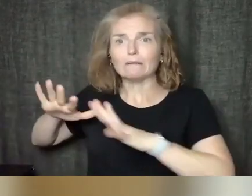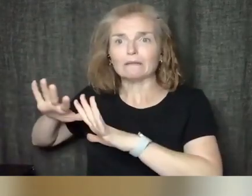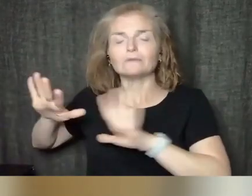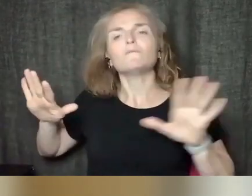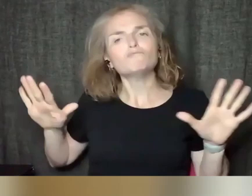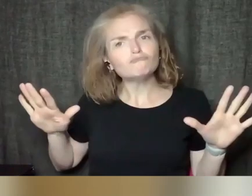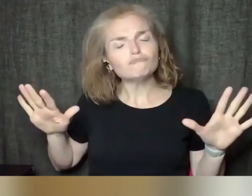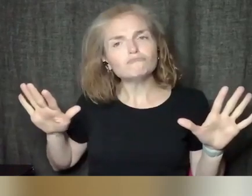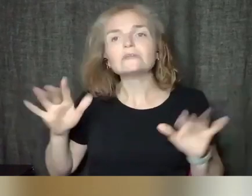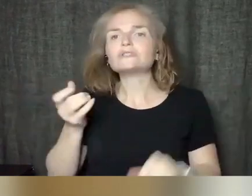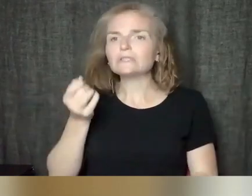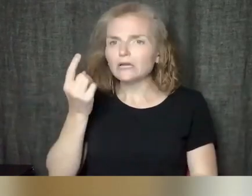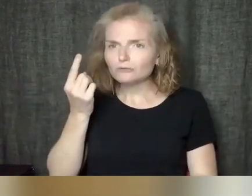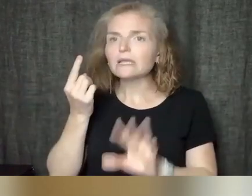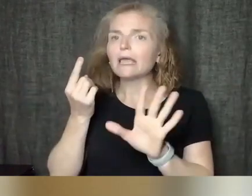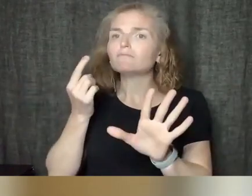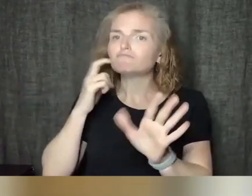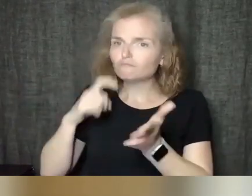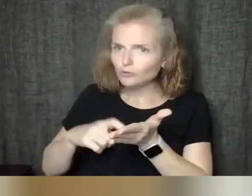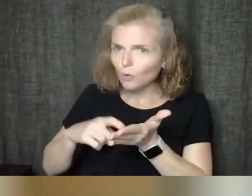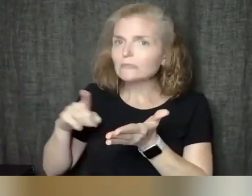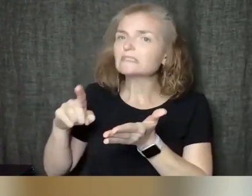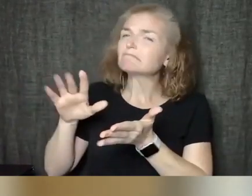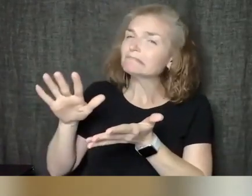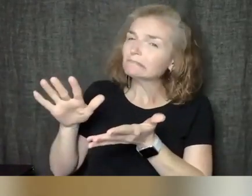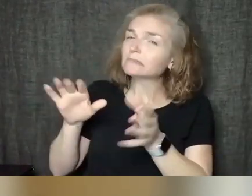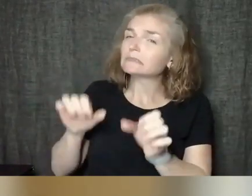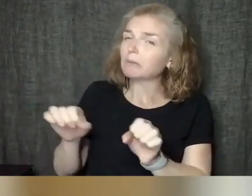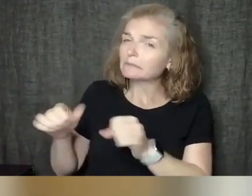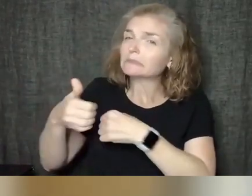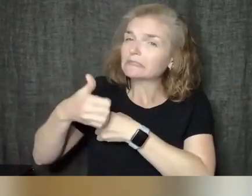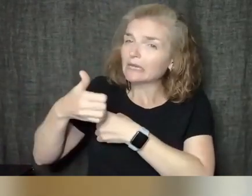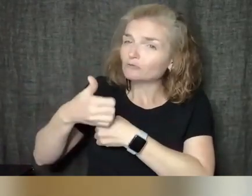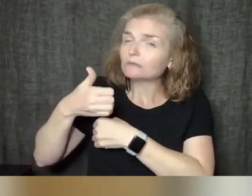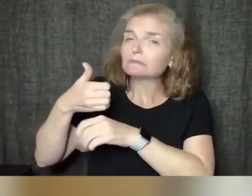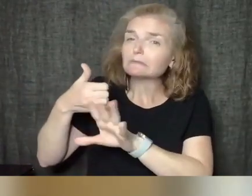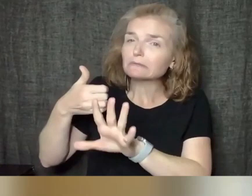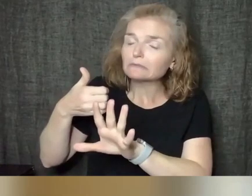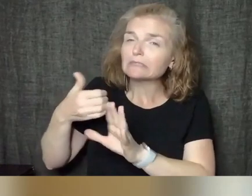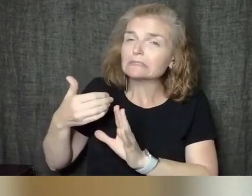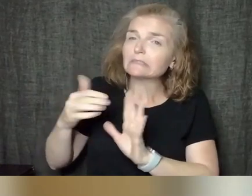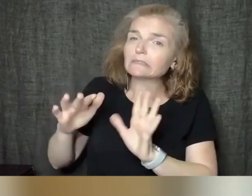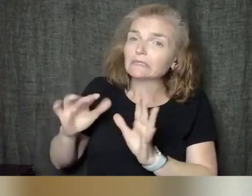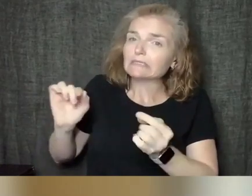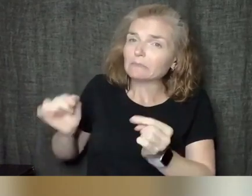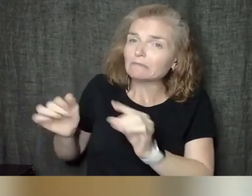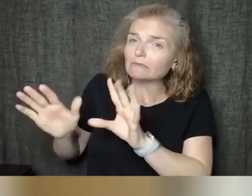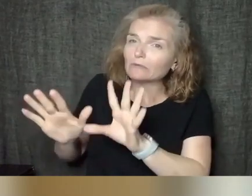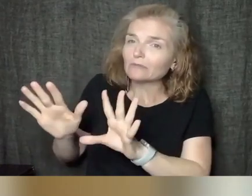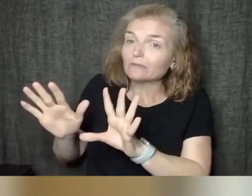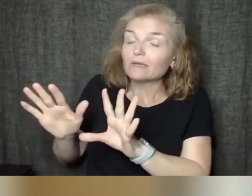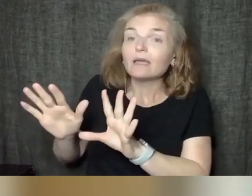it. And then often when we see that something is harmful, just naturally we settle back